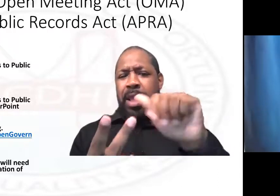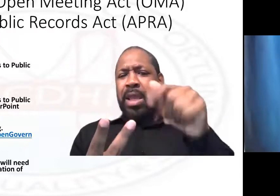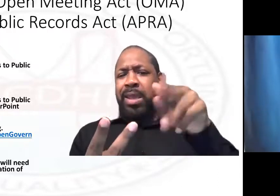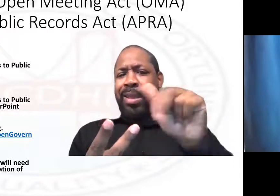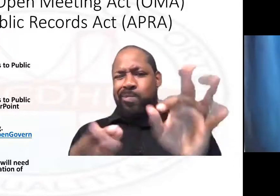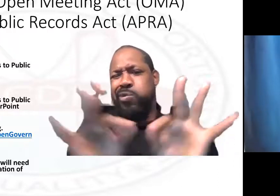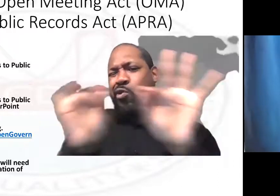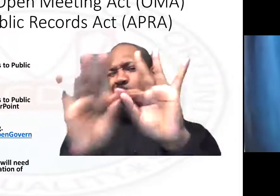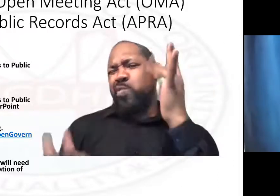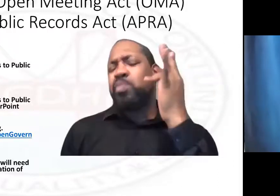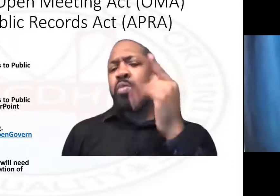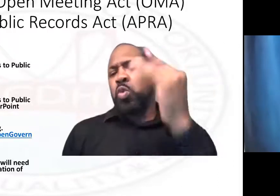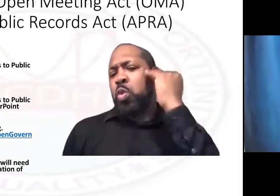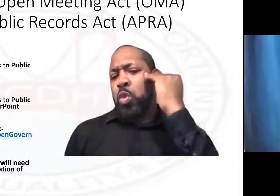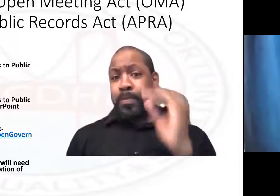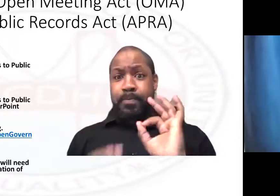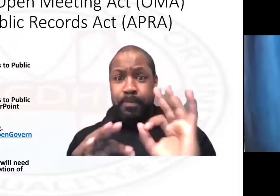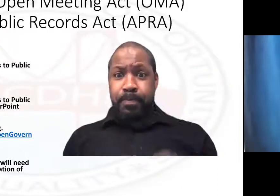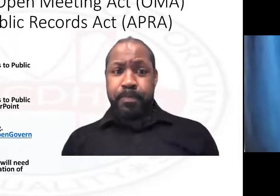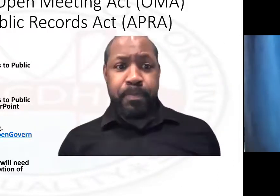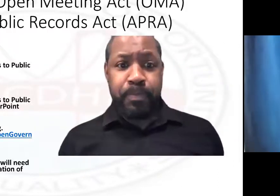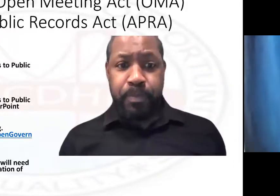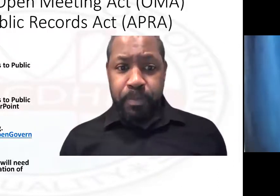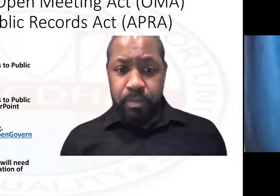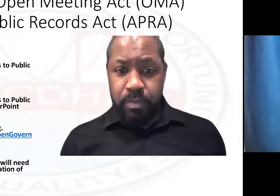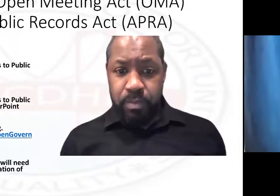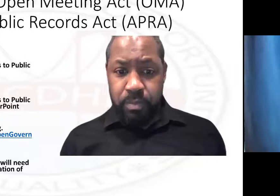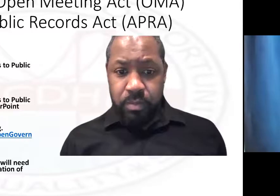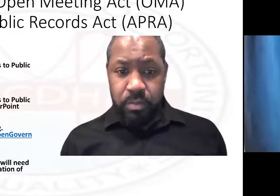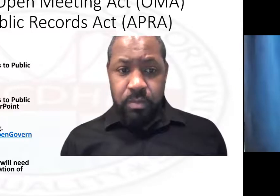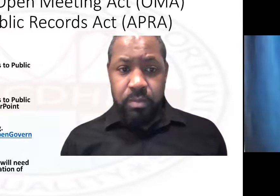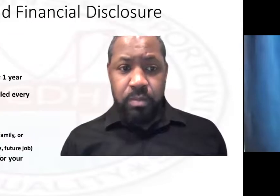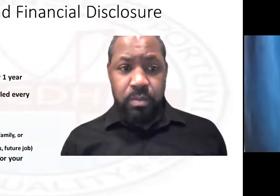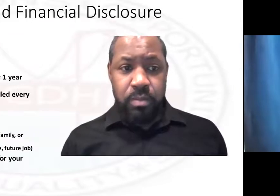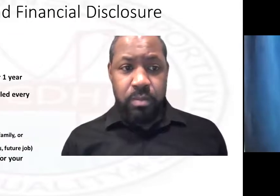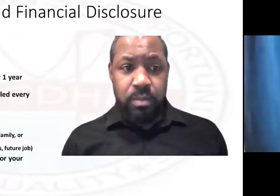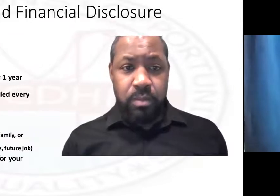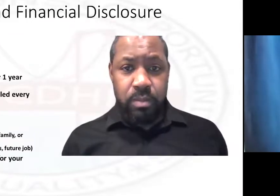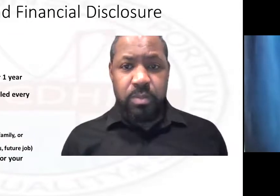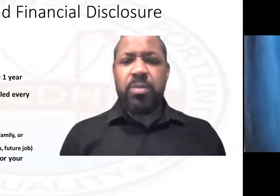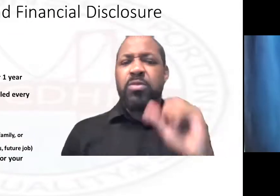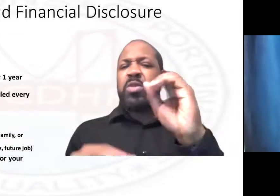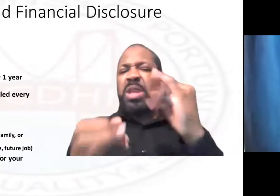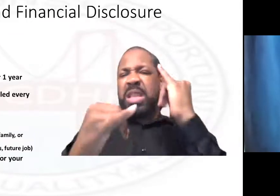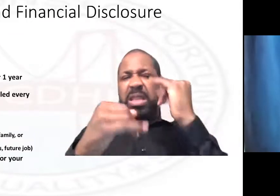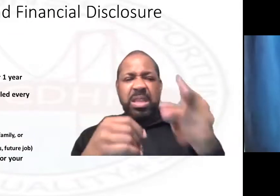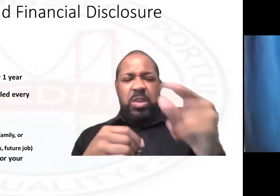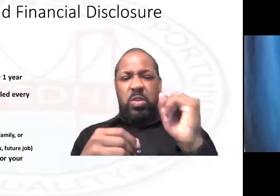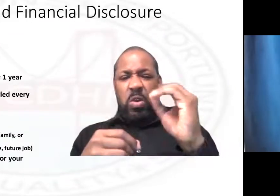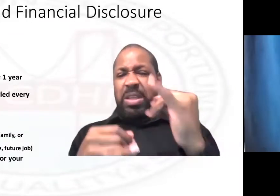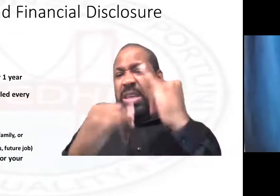things. If for any reason OMA or APRA come up as something important, you would have that certificate on hand.